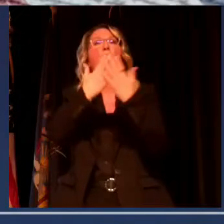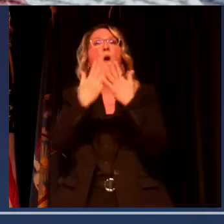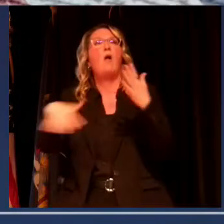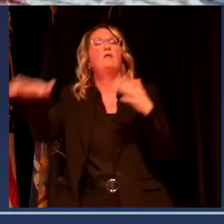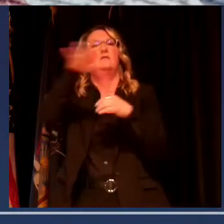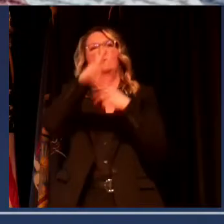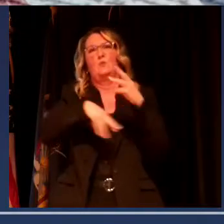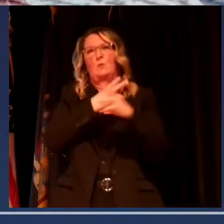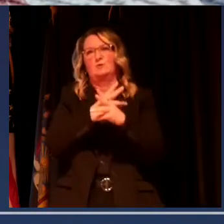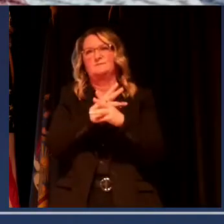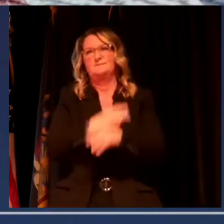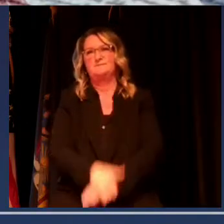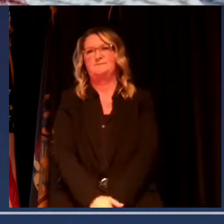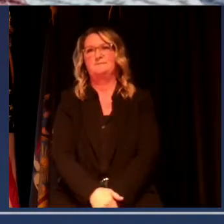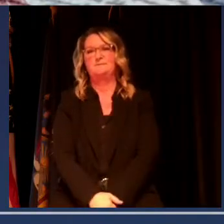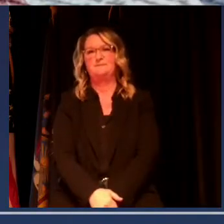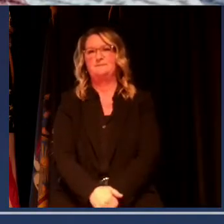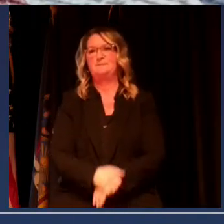worldwide.